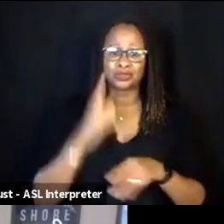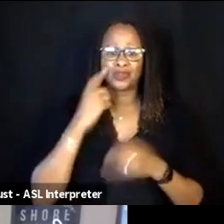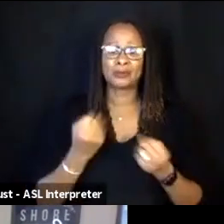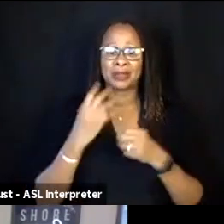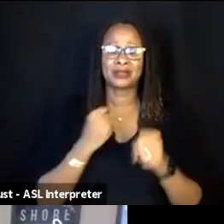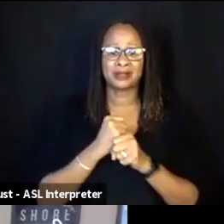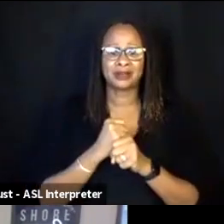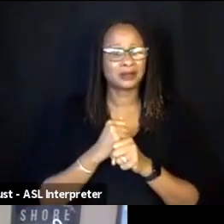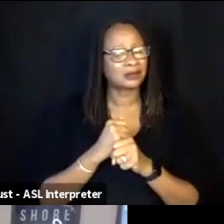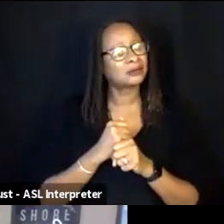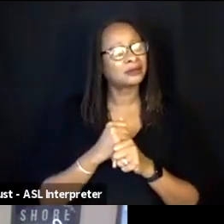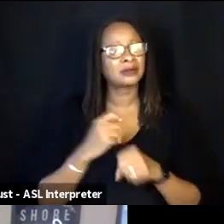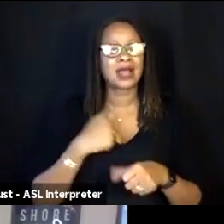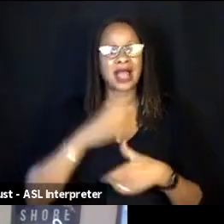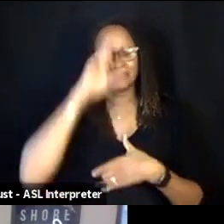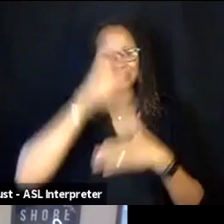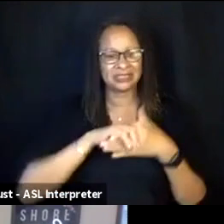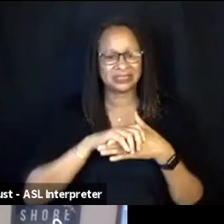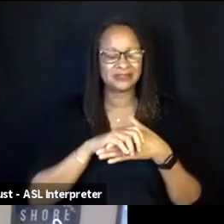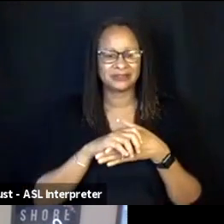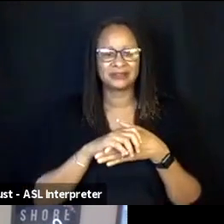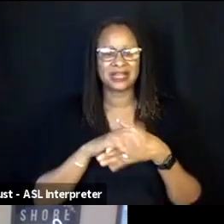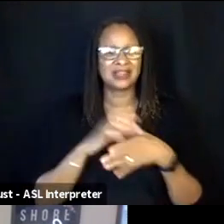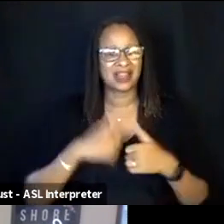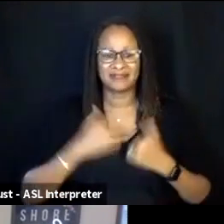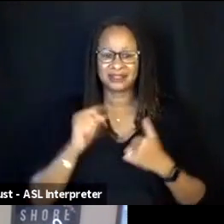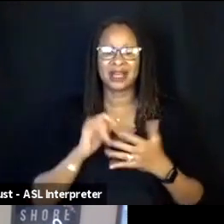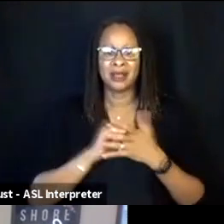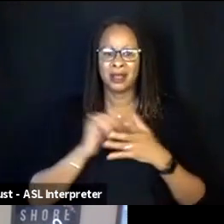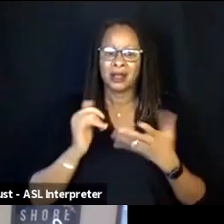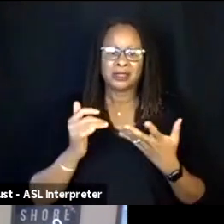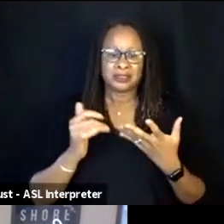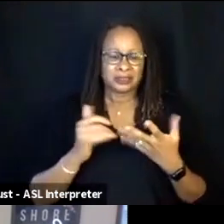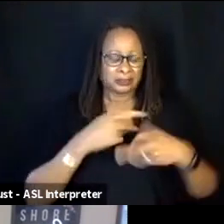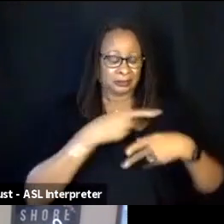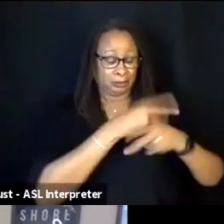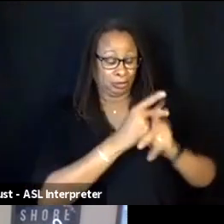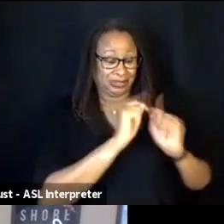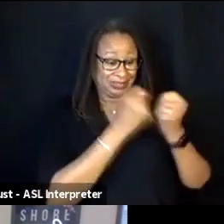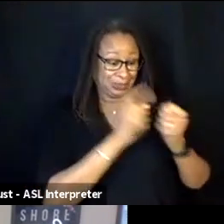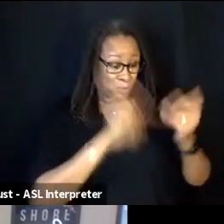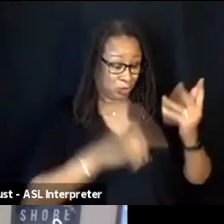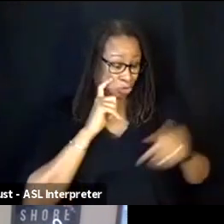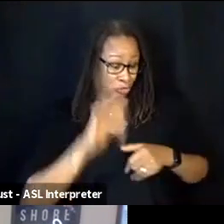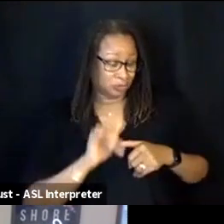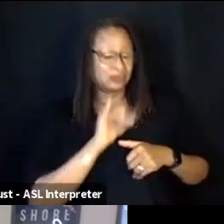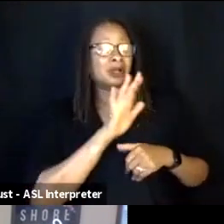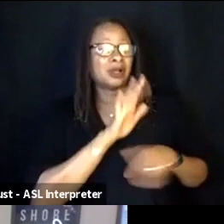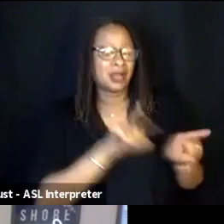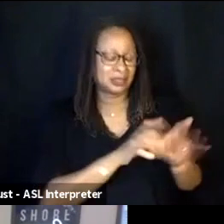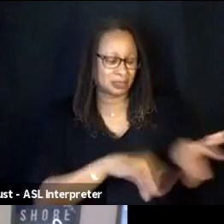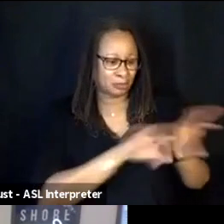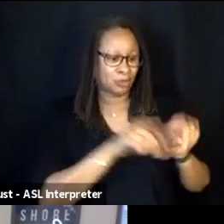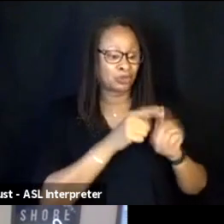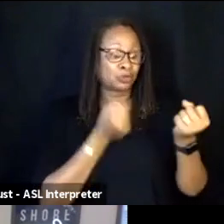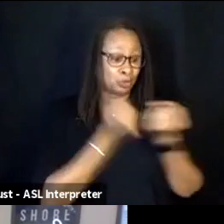have firmly believe, and I've lived it, that the makeup of a producing team and the crew are as important to